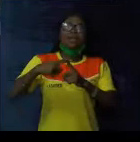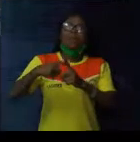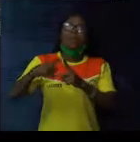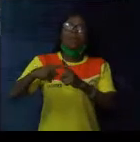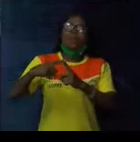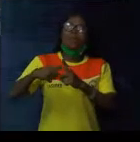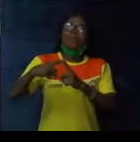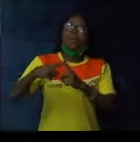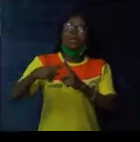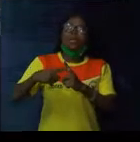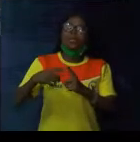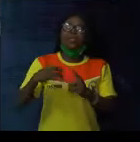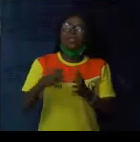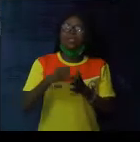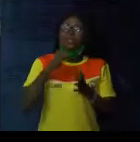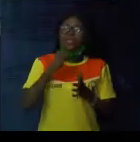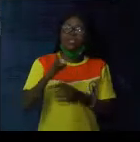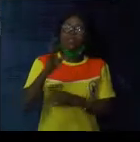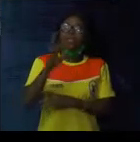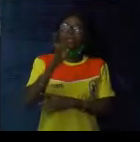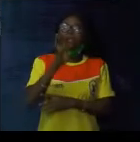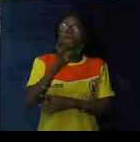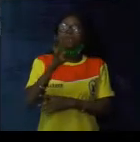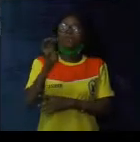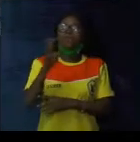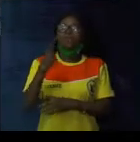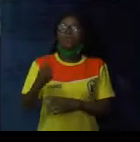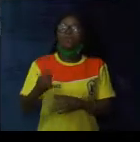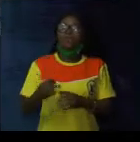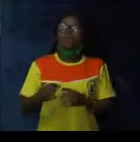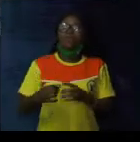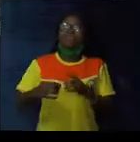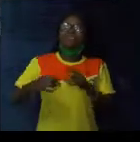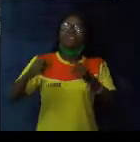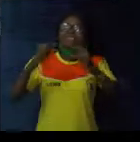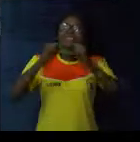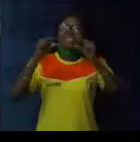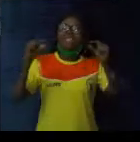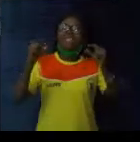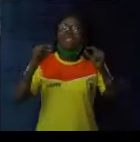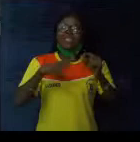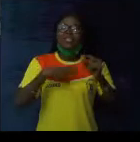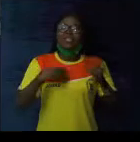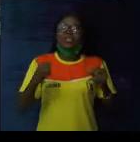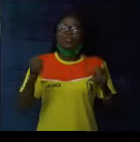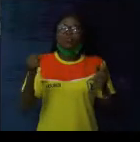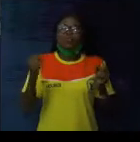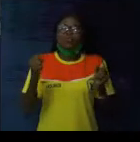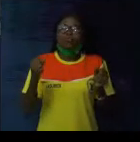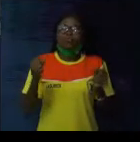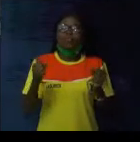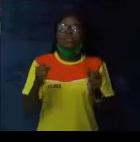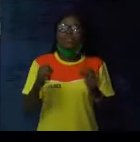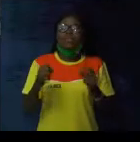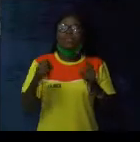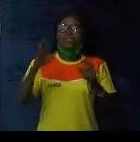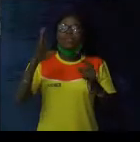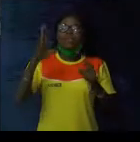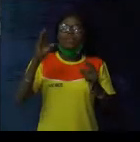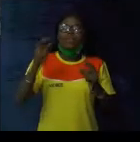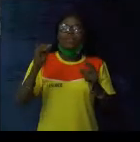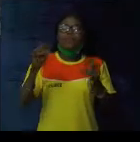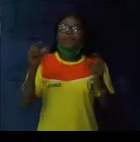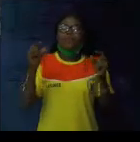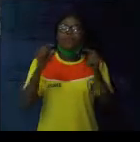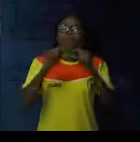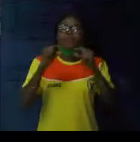are, it is 40 degrees and it is hot, 50 degrees and it is warm, 50 degrees and it is cold, 50 degrees